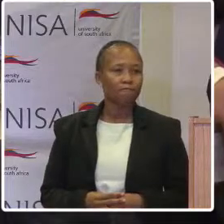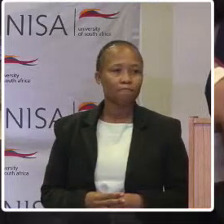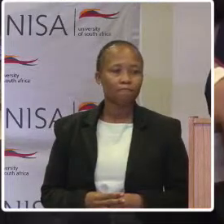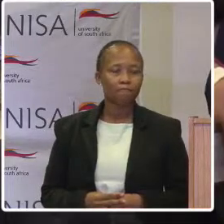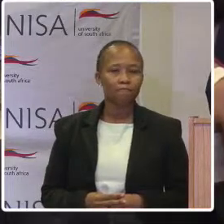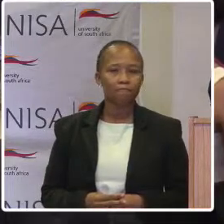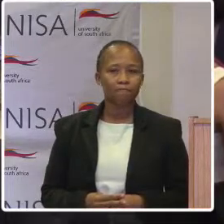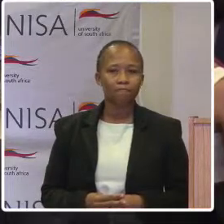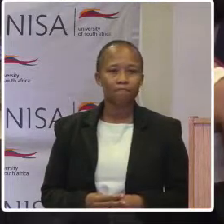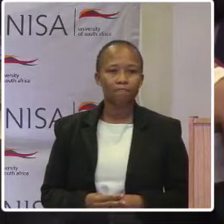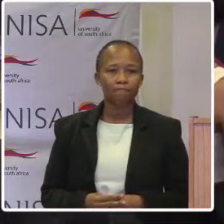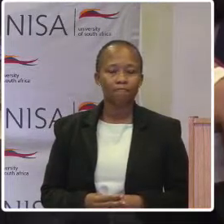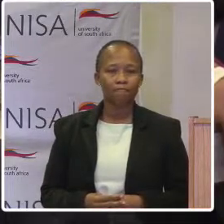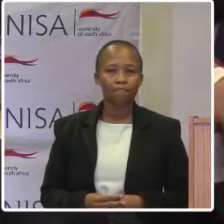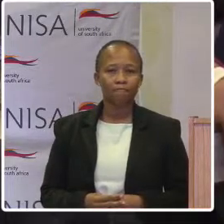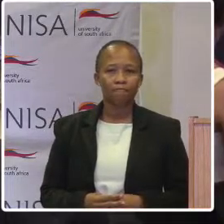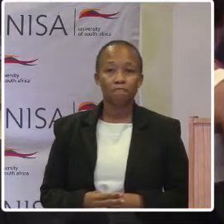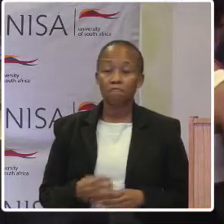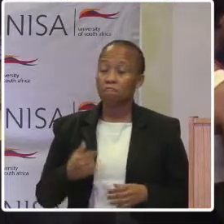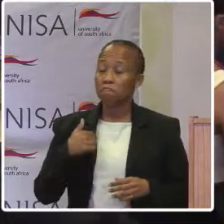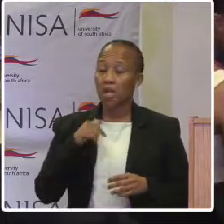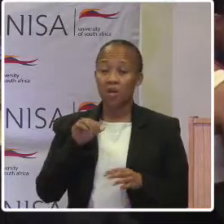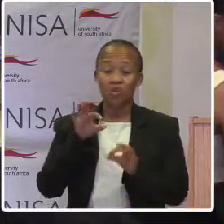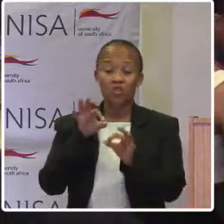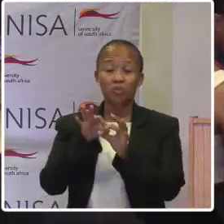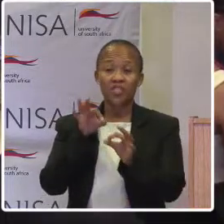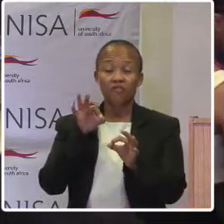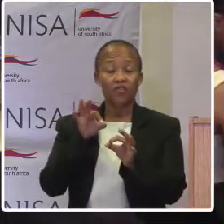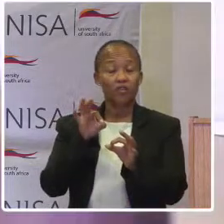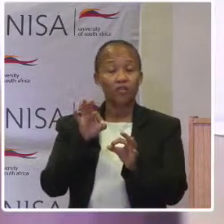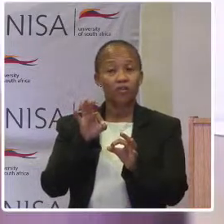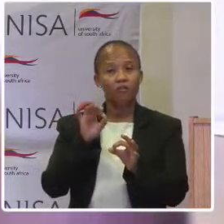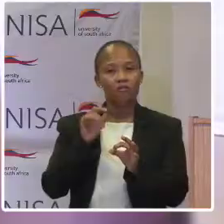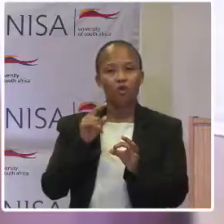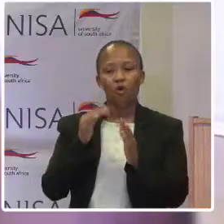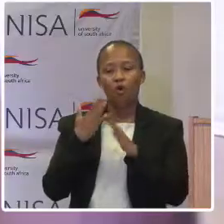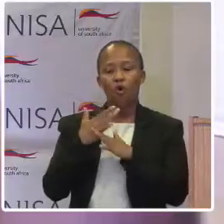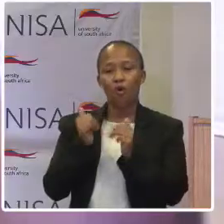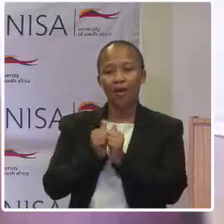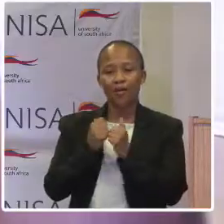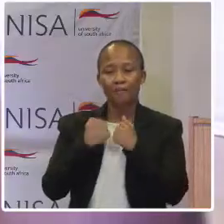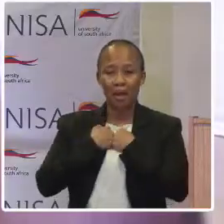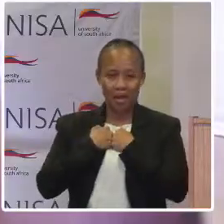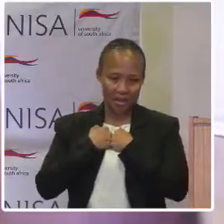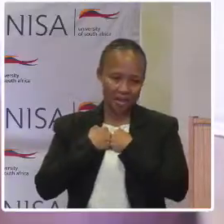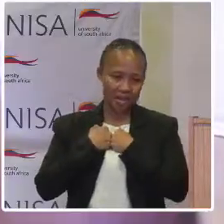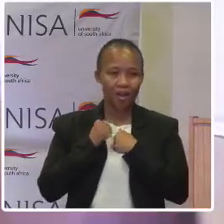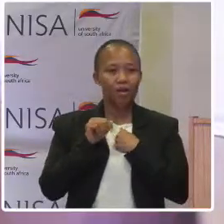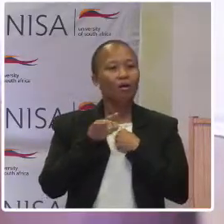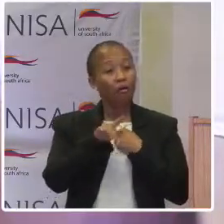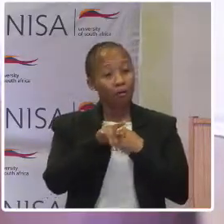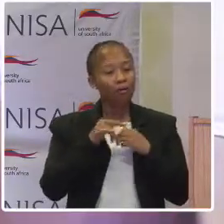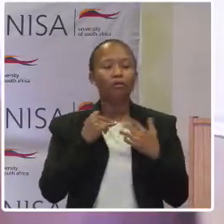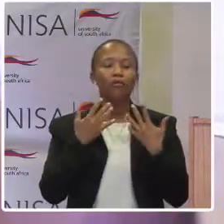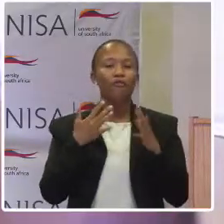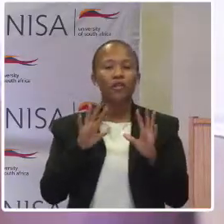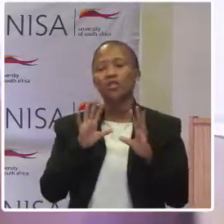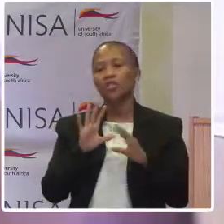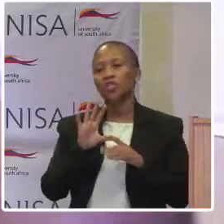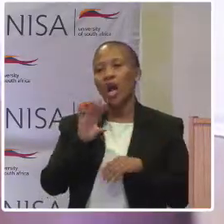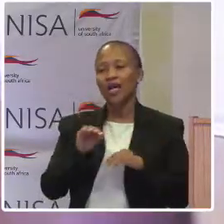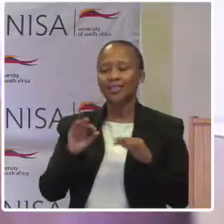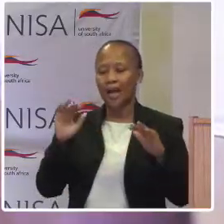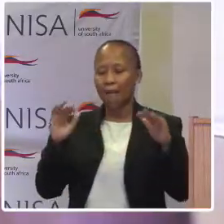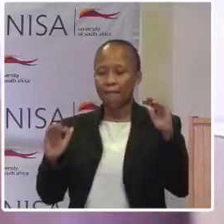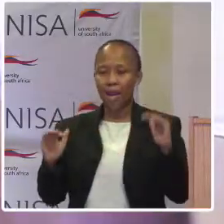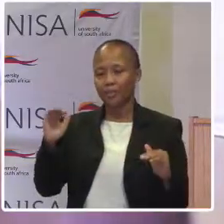they were specific for my colleague this side. You ask about the balancing, finding the balance while we are trying